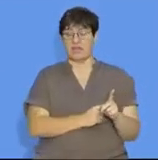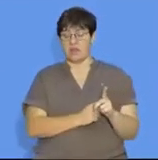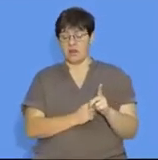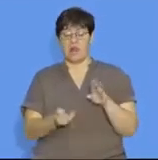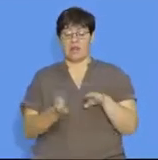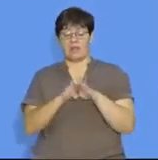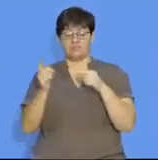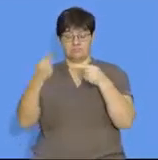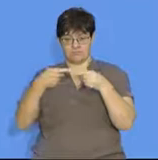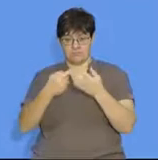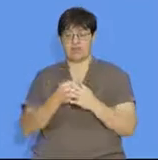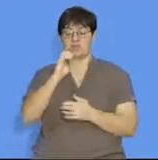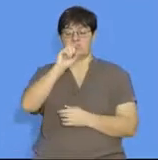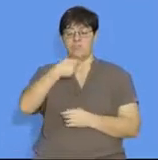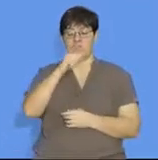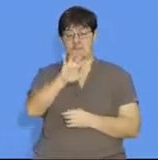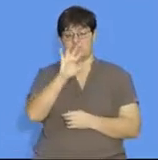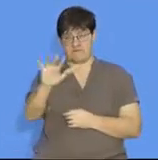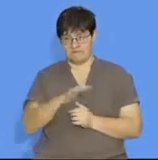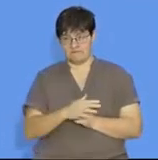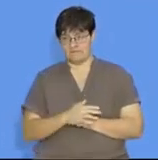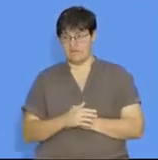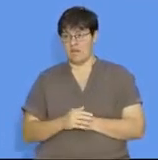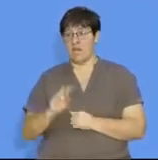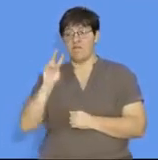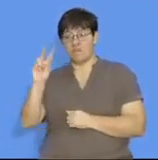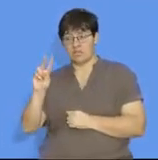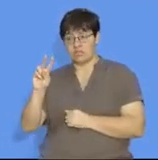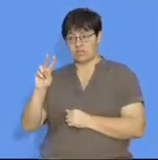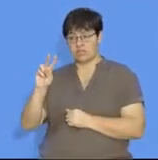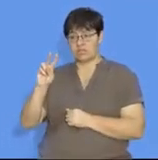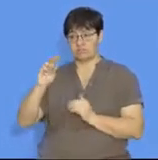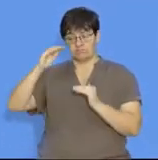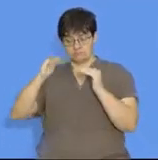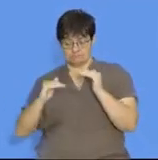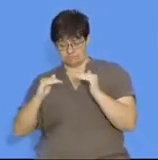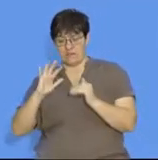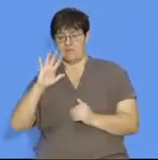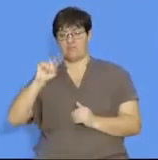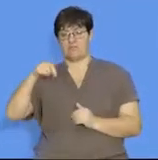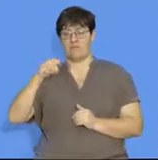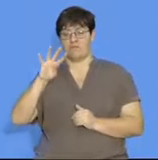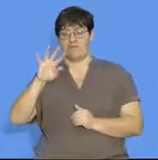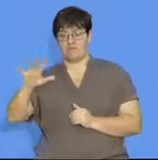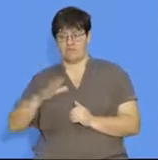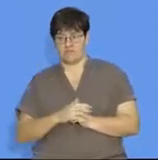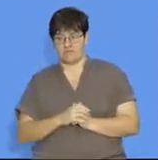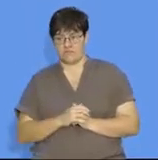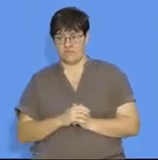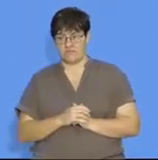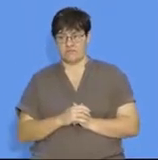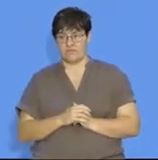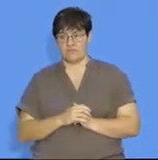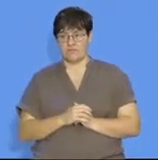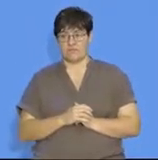on current was 0.55. Okay, the voltage value, V external, dropped to